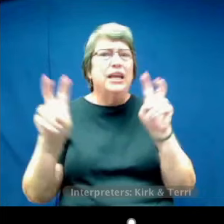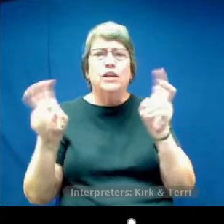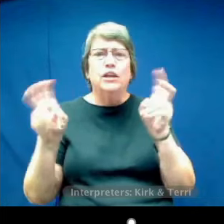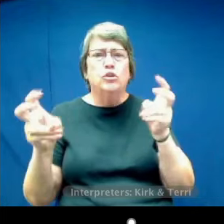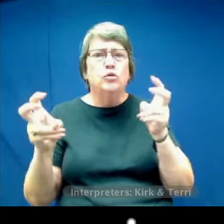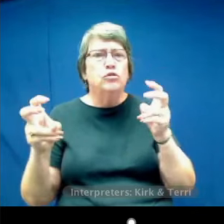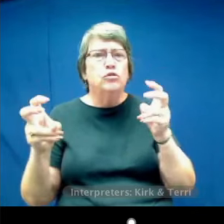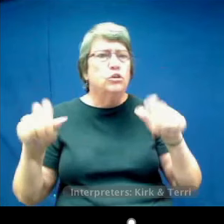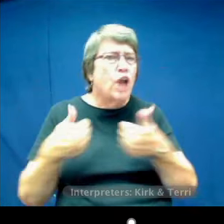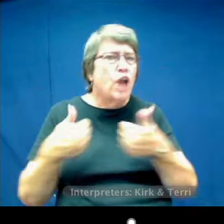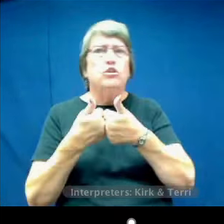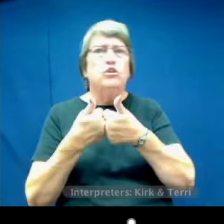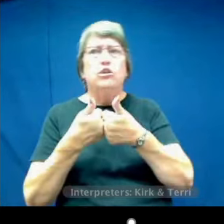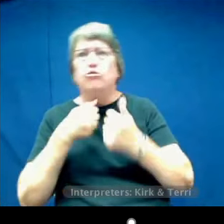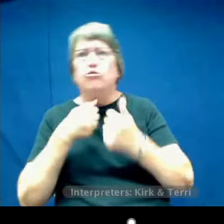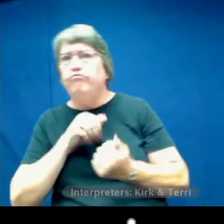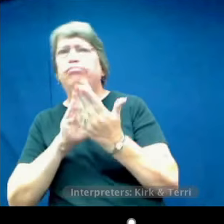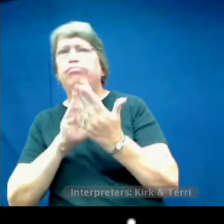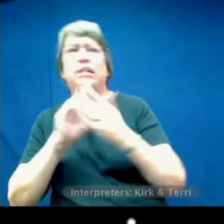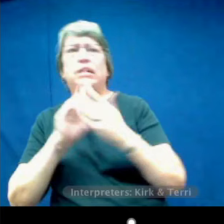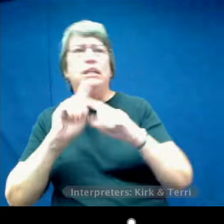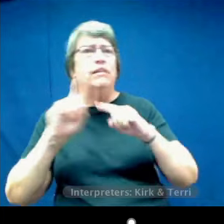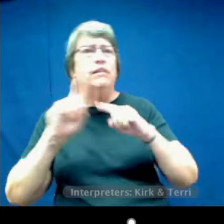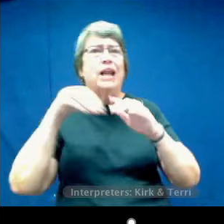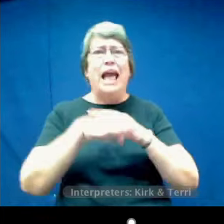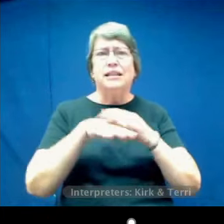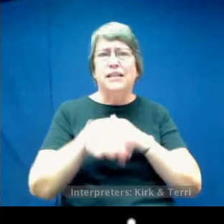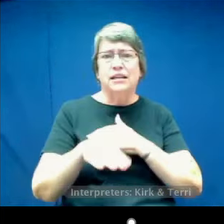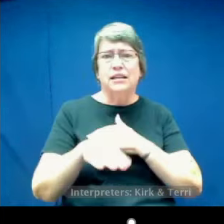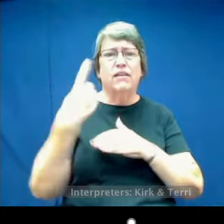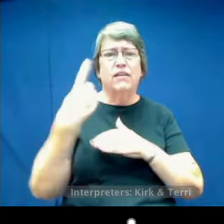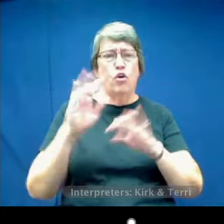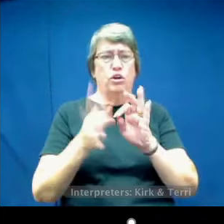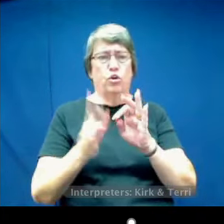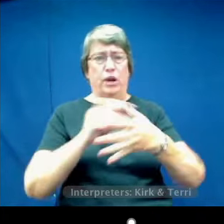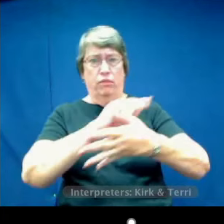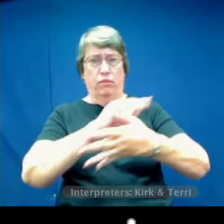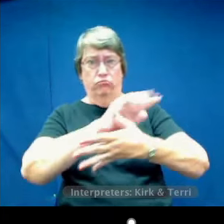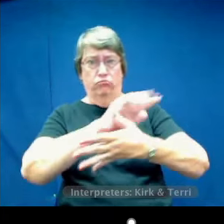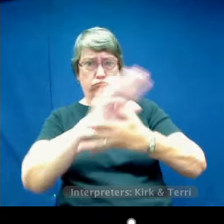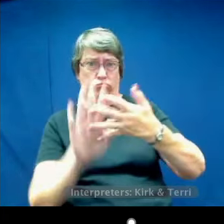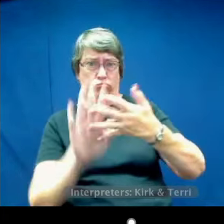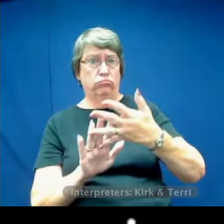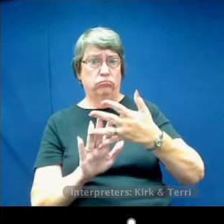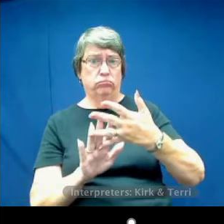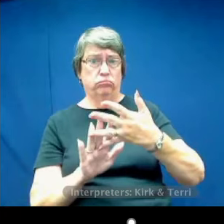different aspects of interpreting in these types of matters and the implications.